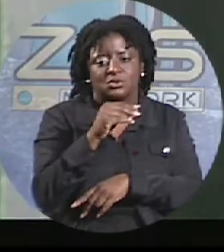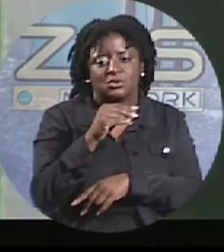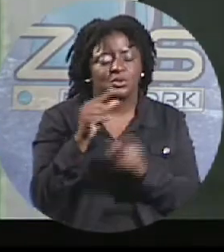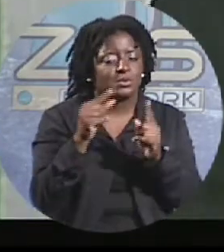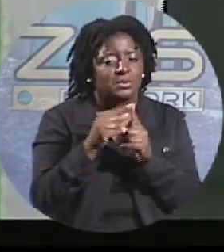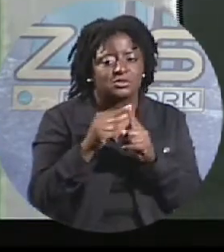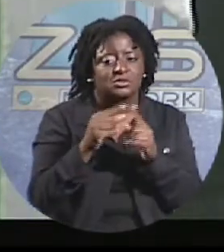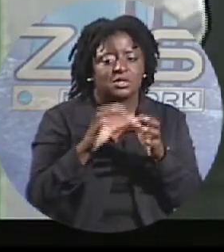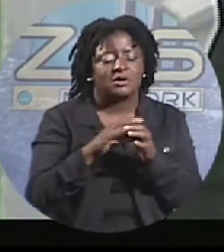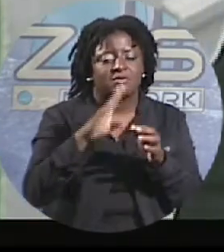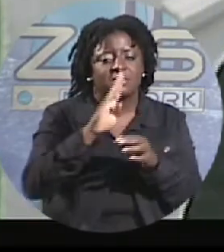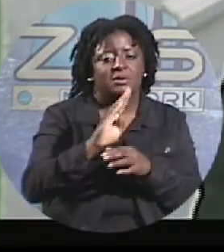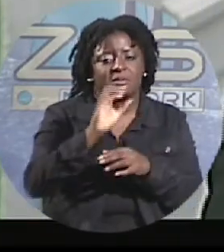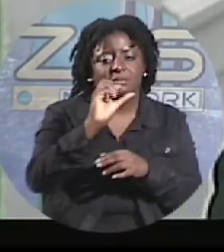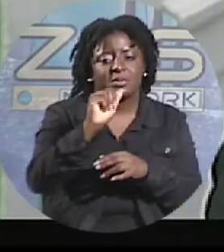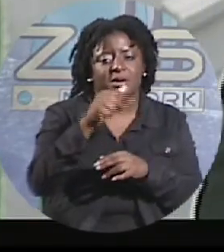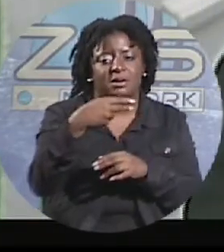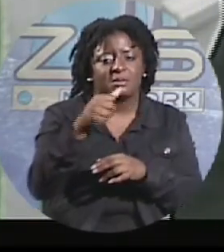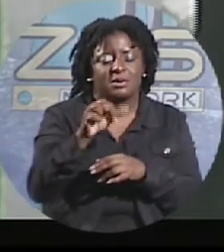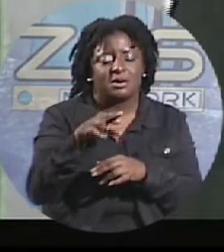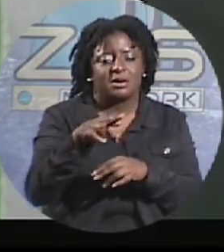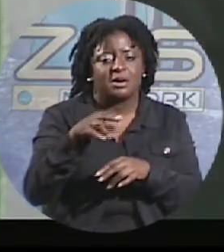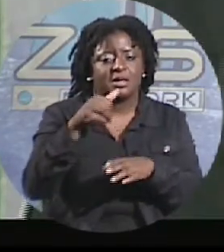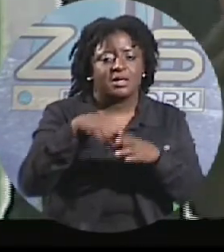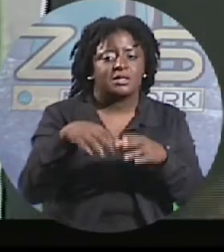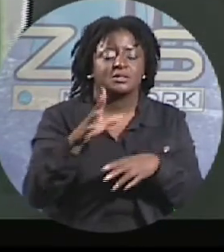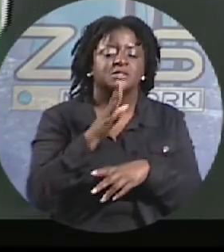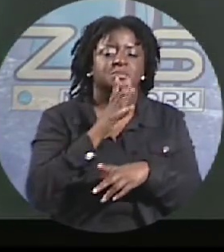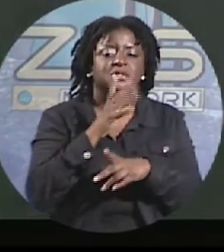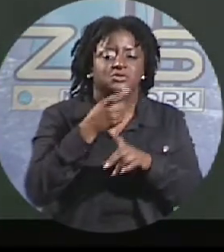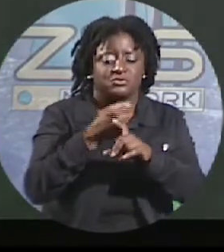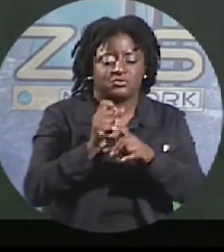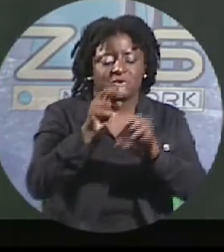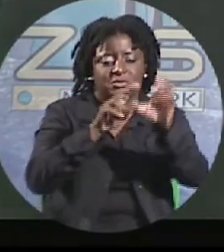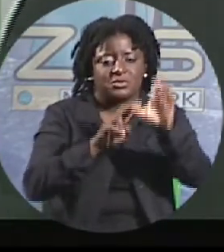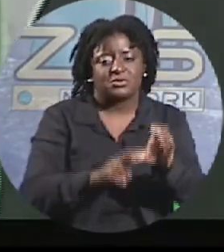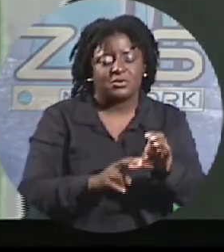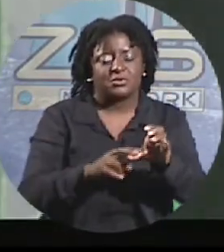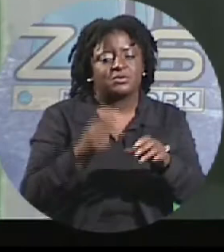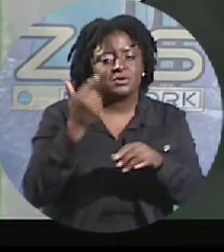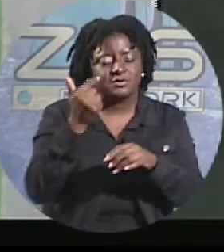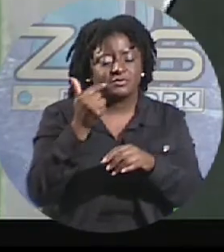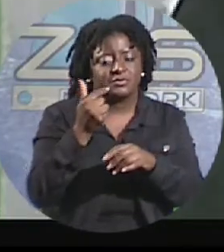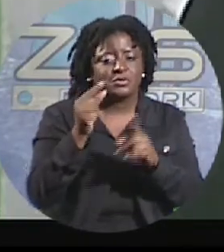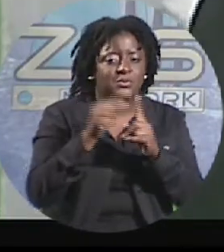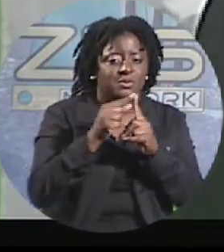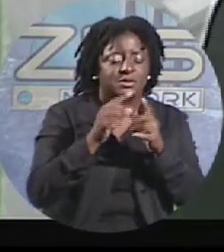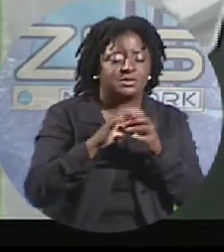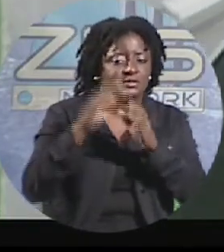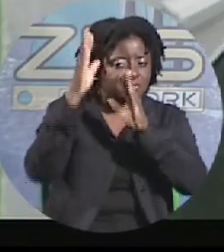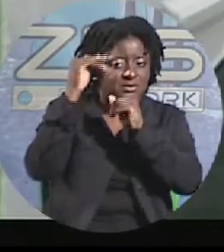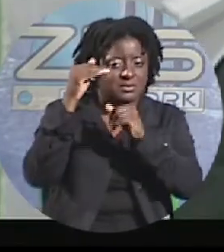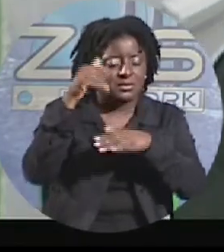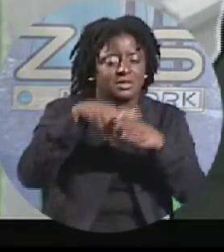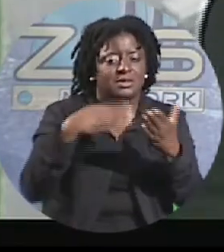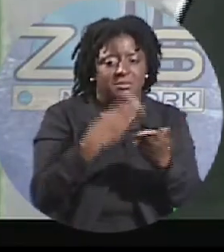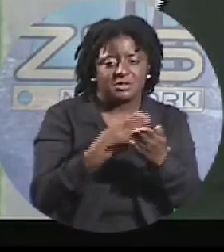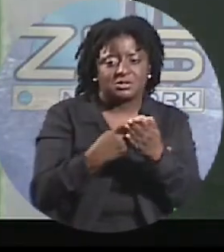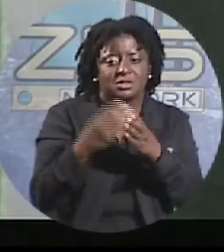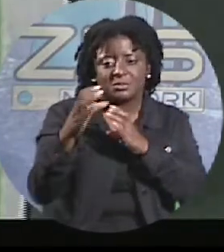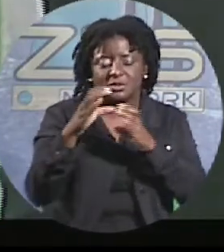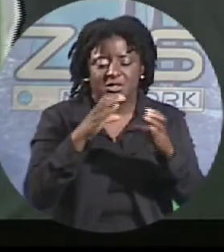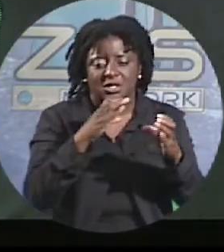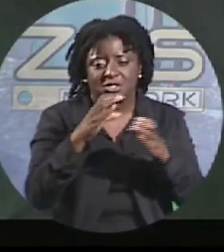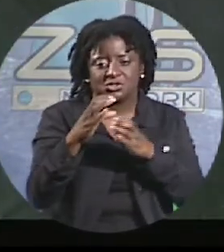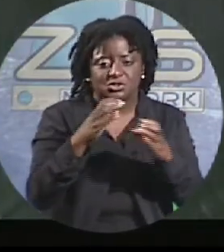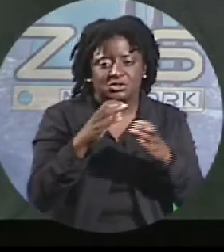Bahama in the speech from the throne, and a few real sparks of optimism in the budget communication itself